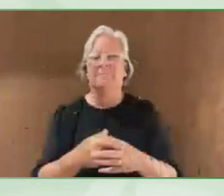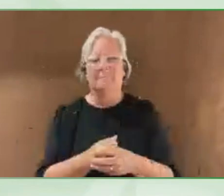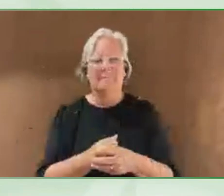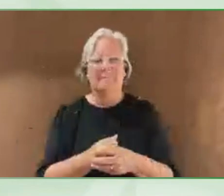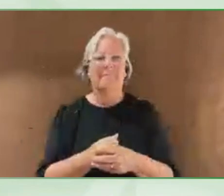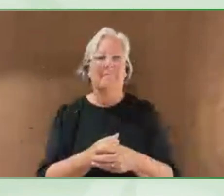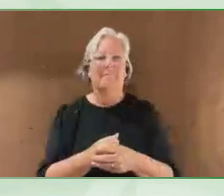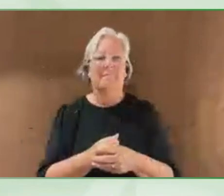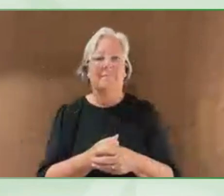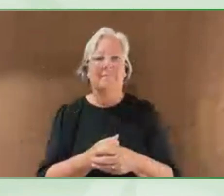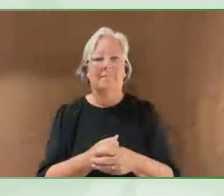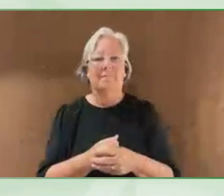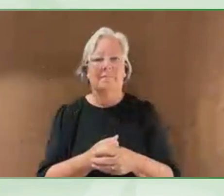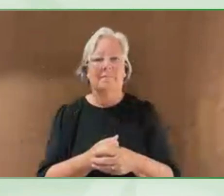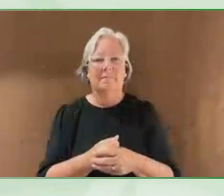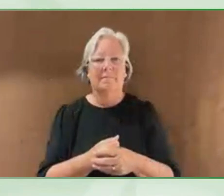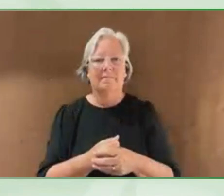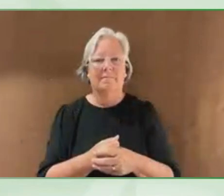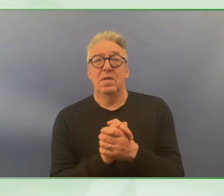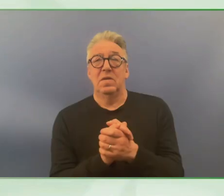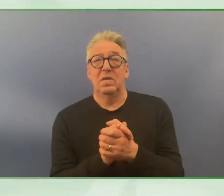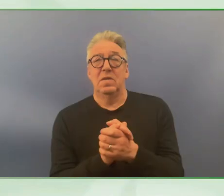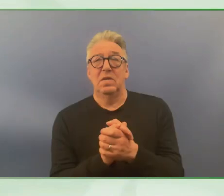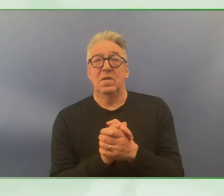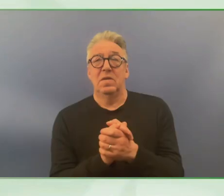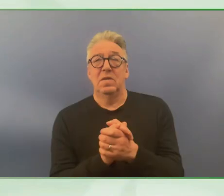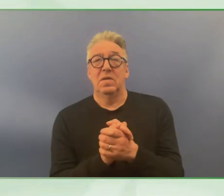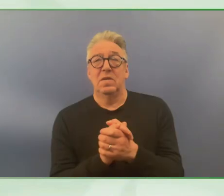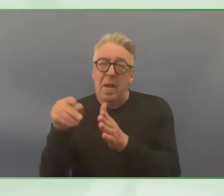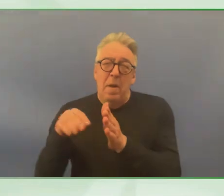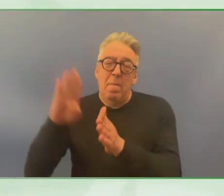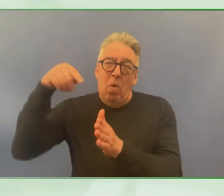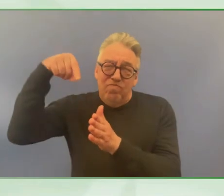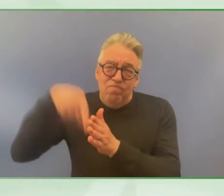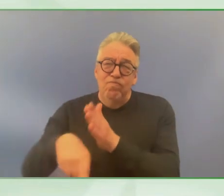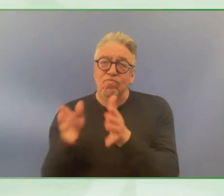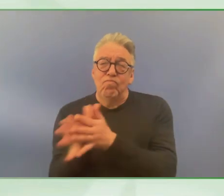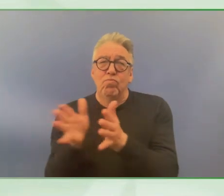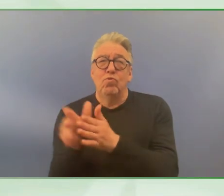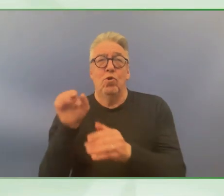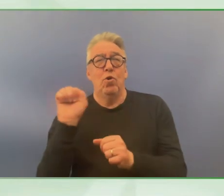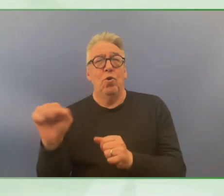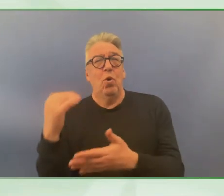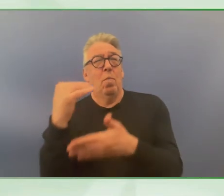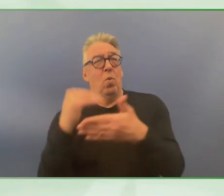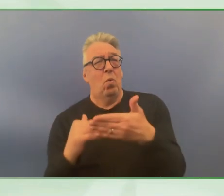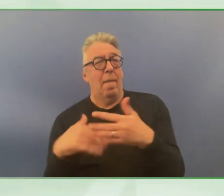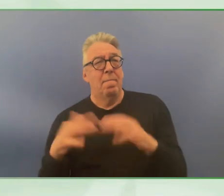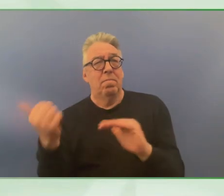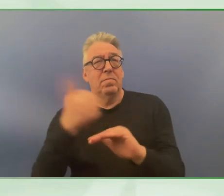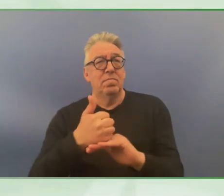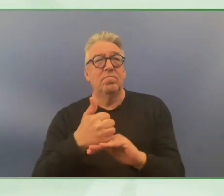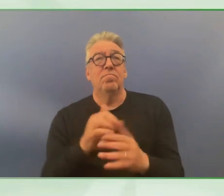dive a little bit deeper on the program that you're building internally? You briefly mentioned it. Can you go